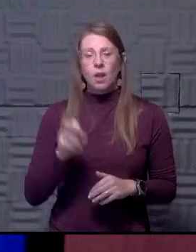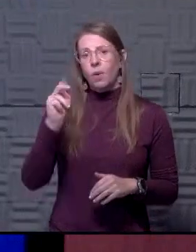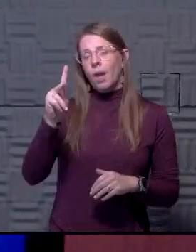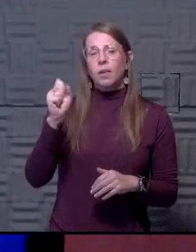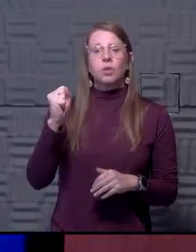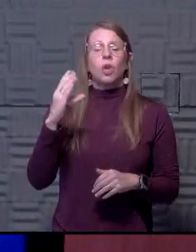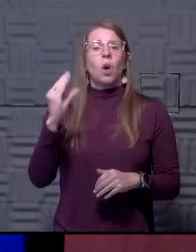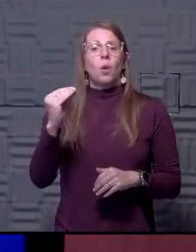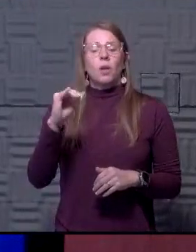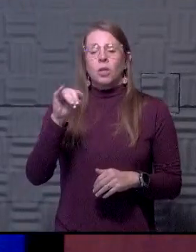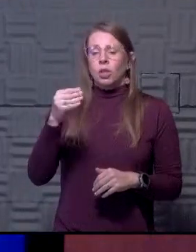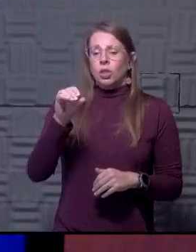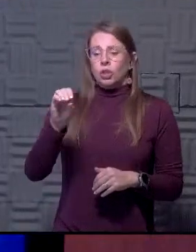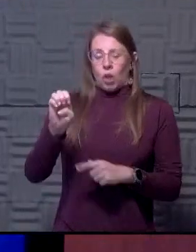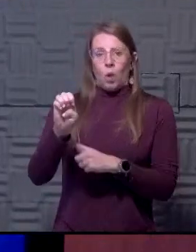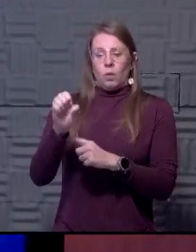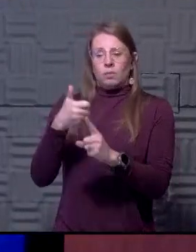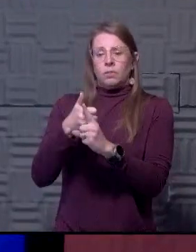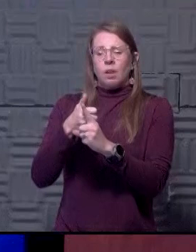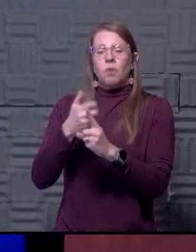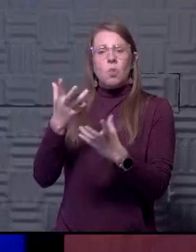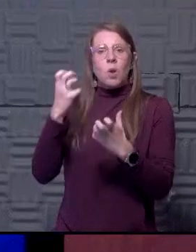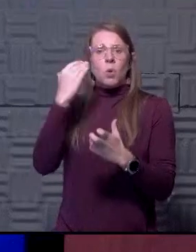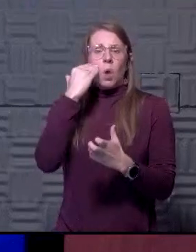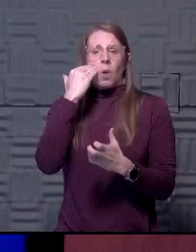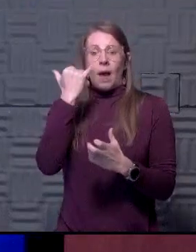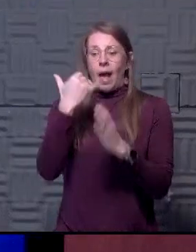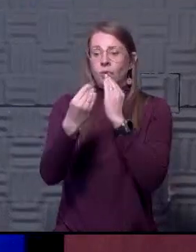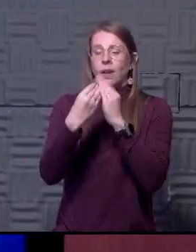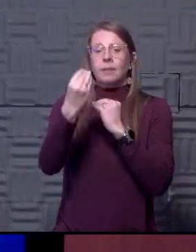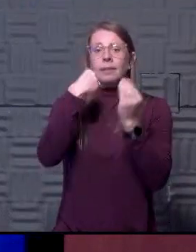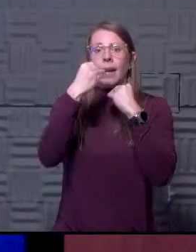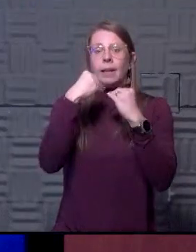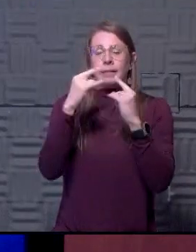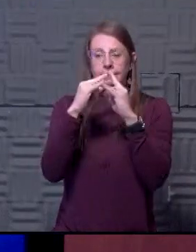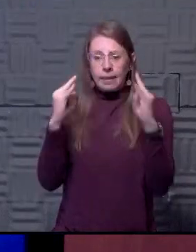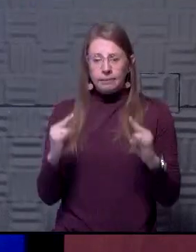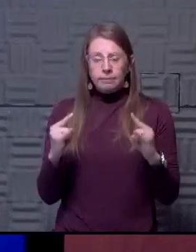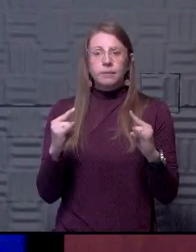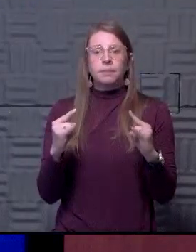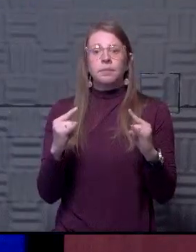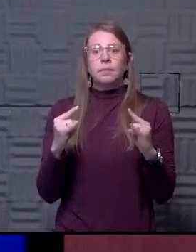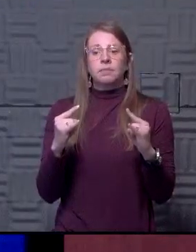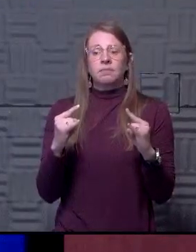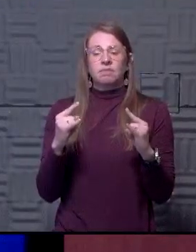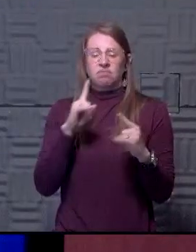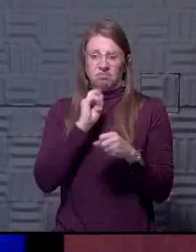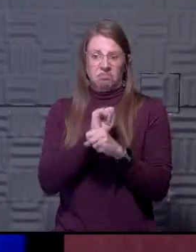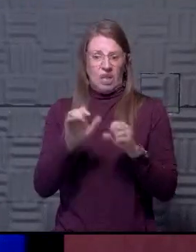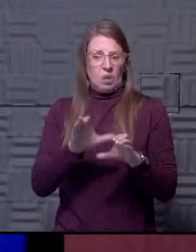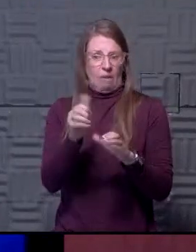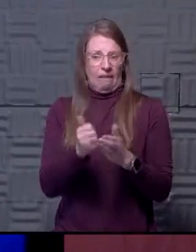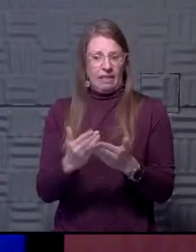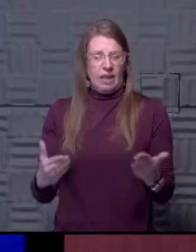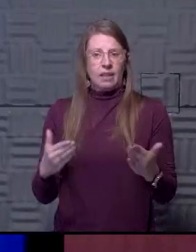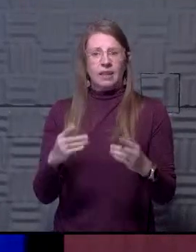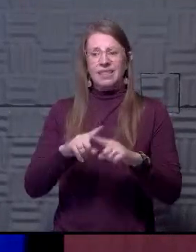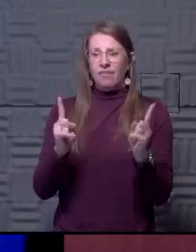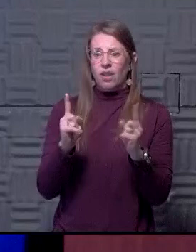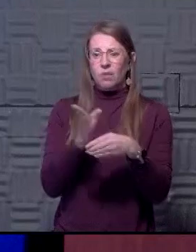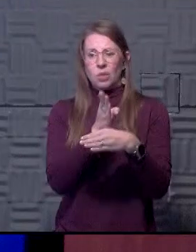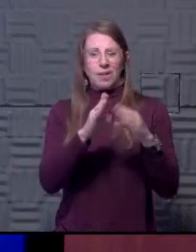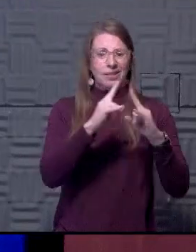Okay, so Joe Chiodo wants to know, how do you know whether the outdoor dining tent at a restaurant is actually doing anything? What's the difference between a